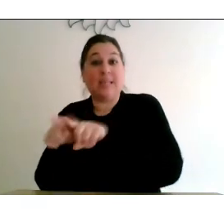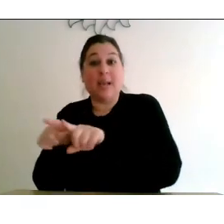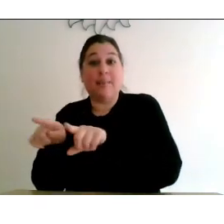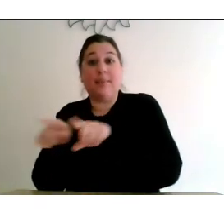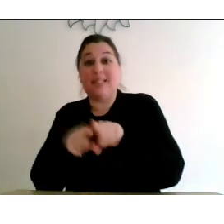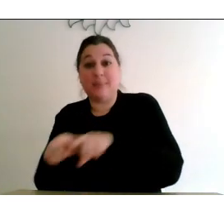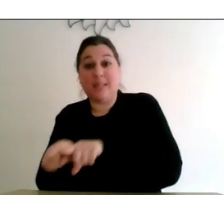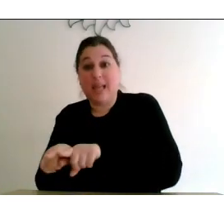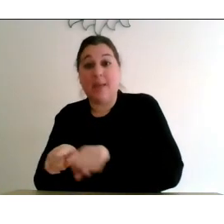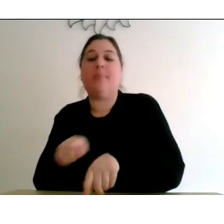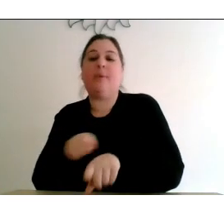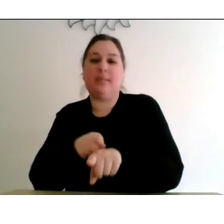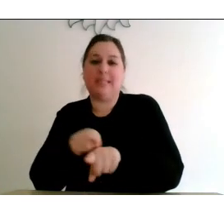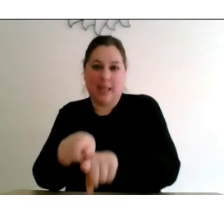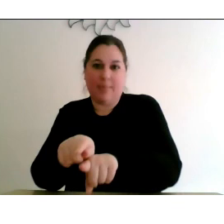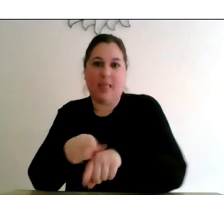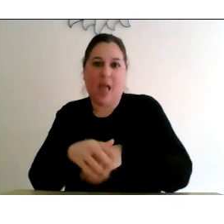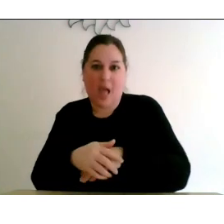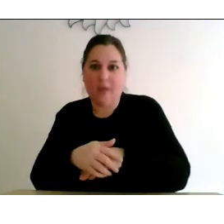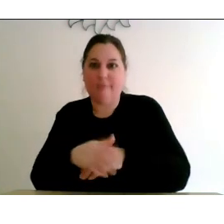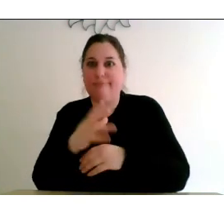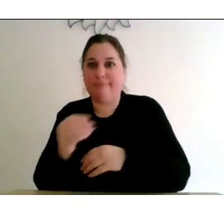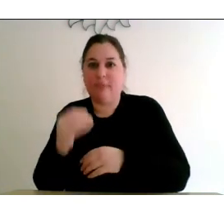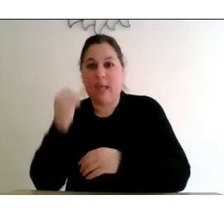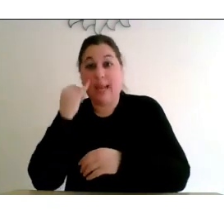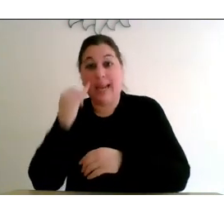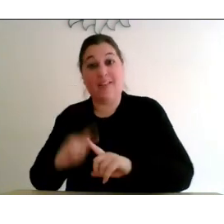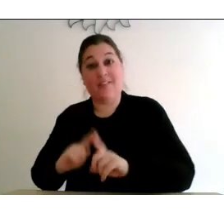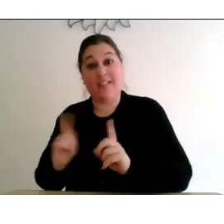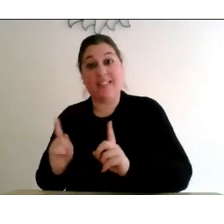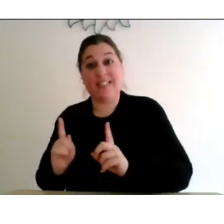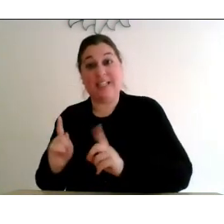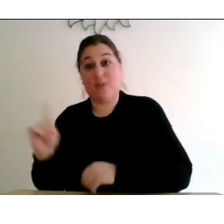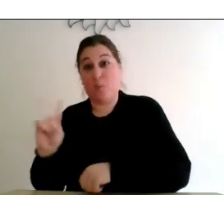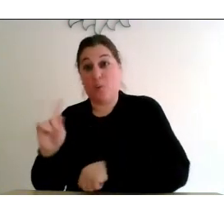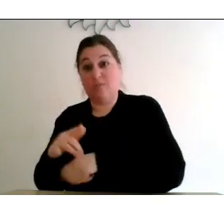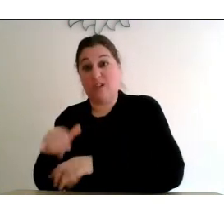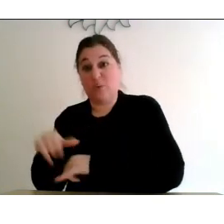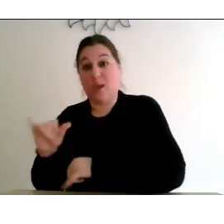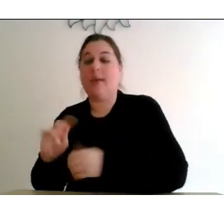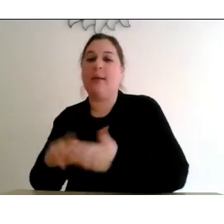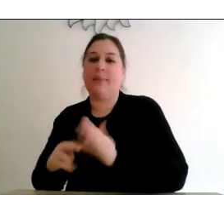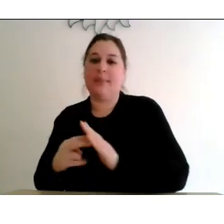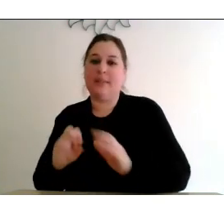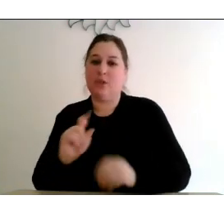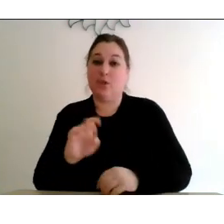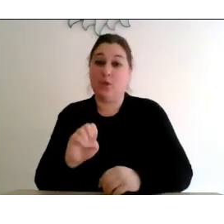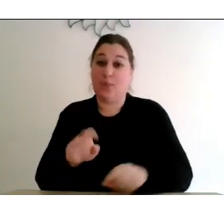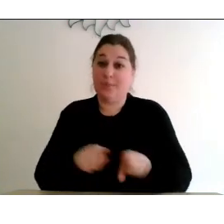All right, the end. Thank you so much for the interpreter who helped interpret this